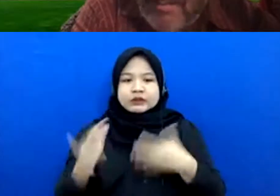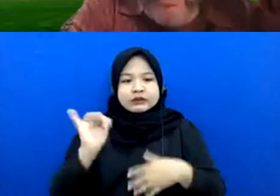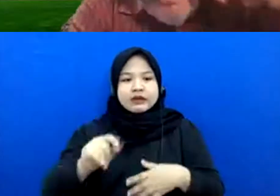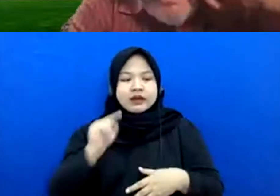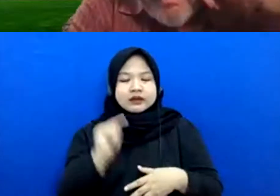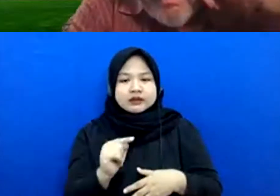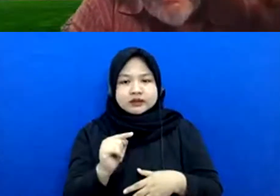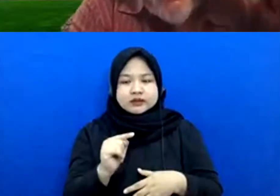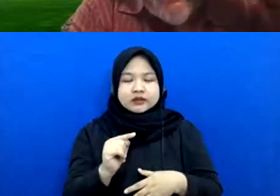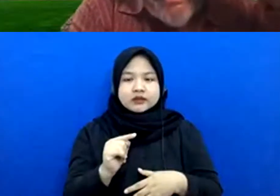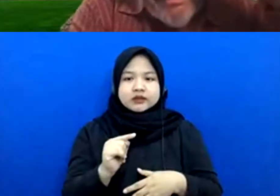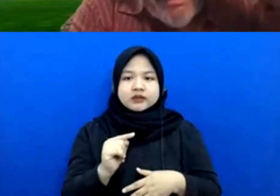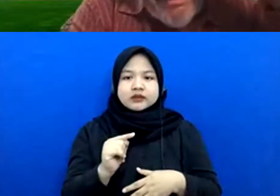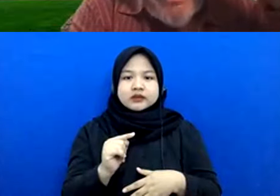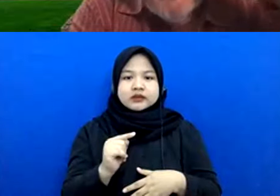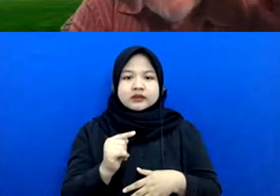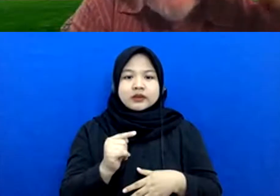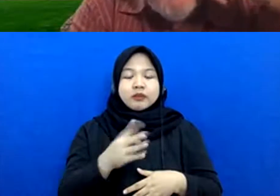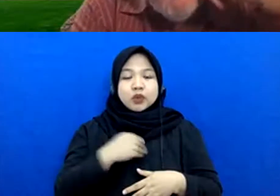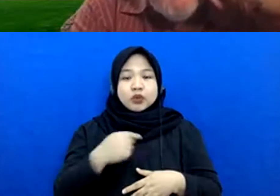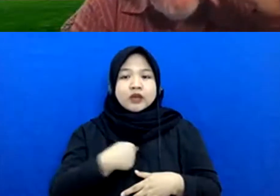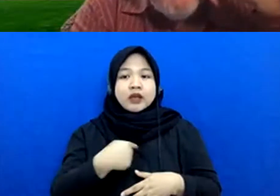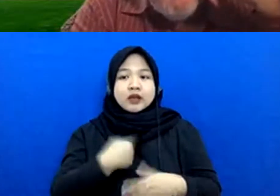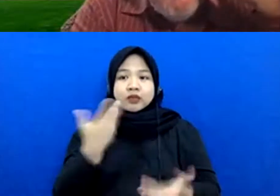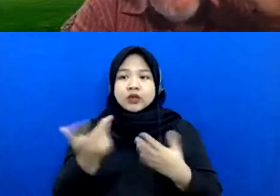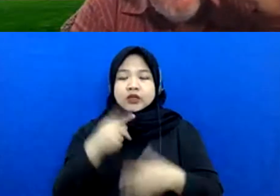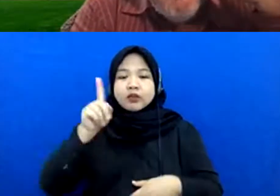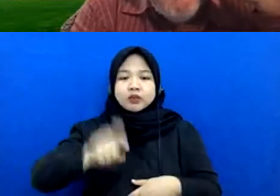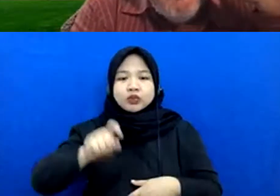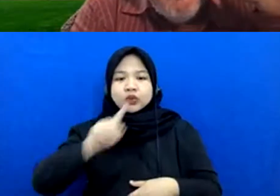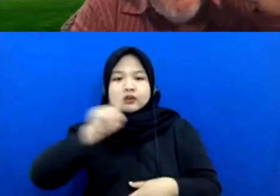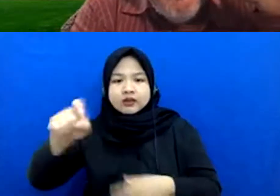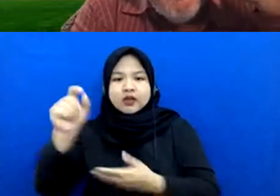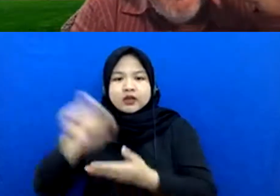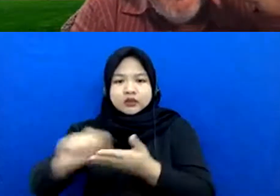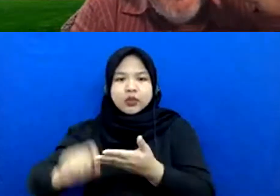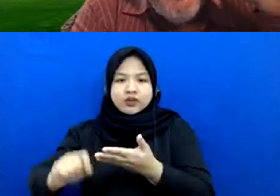my humble opinion, probably we need to ask the school also, because